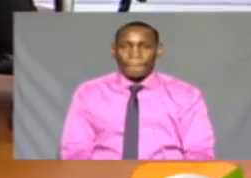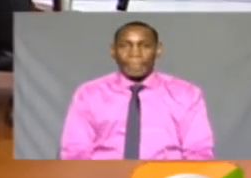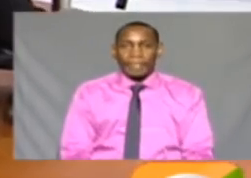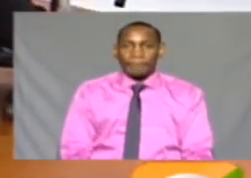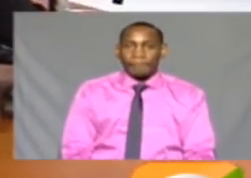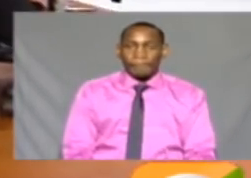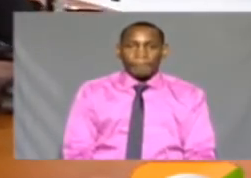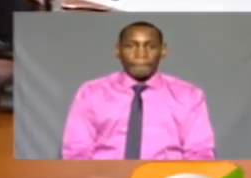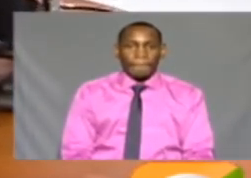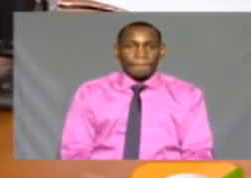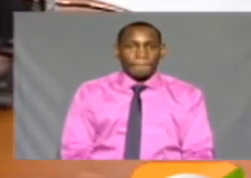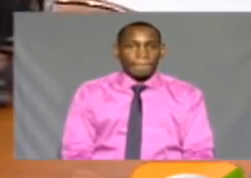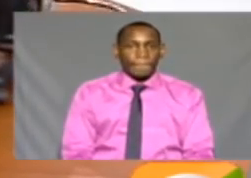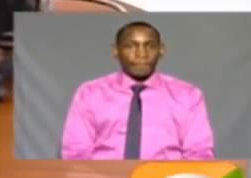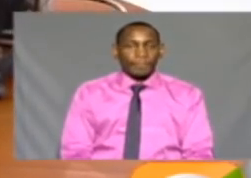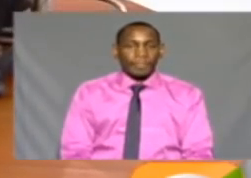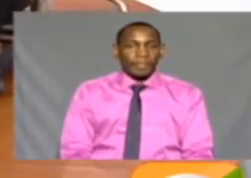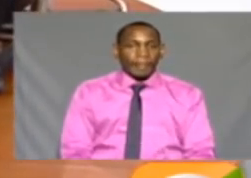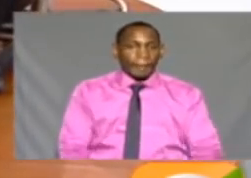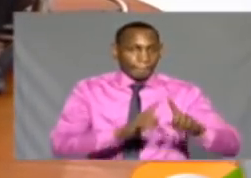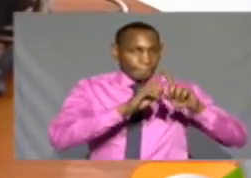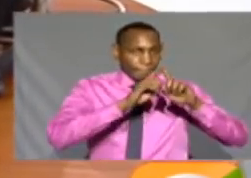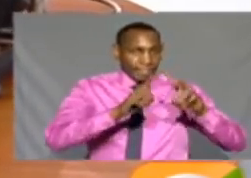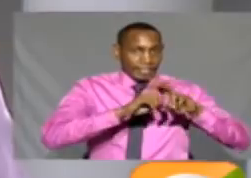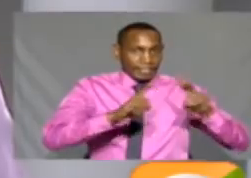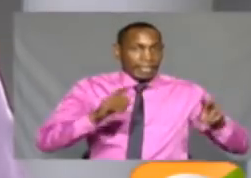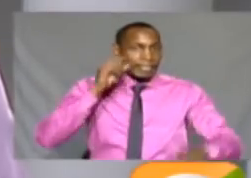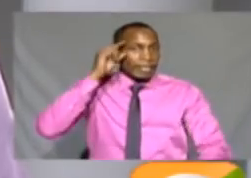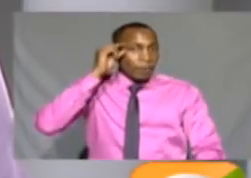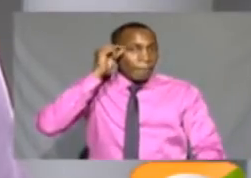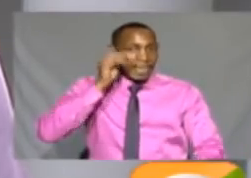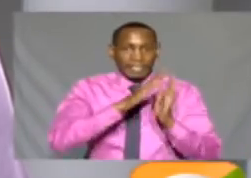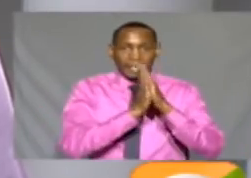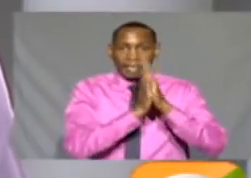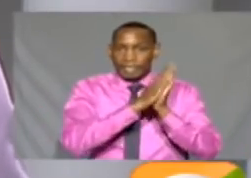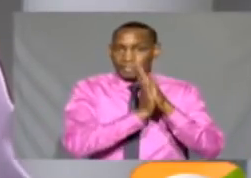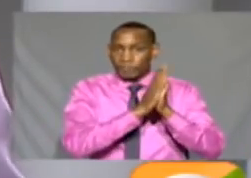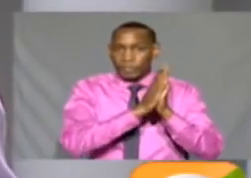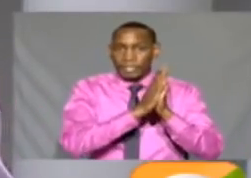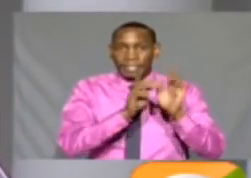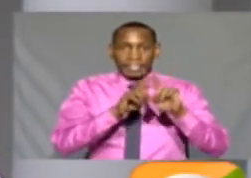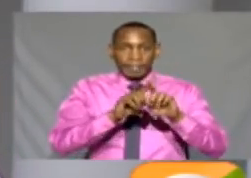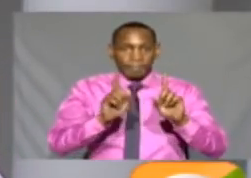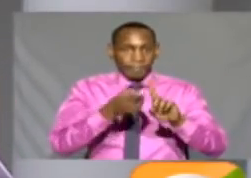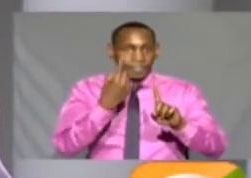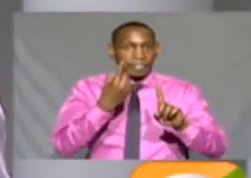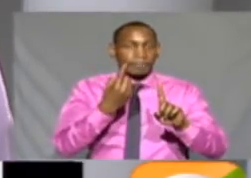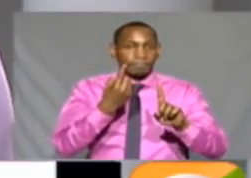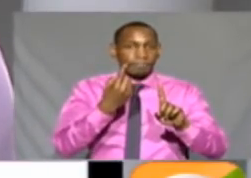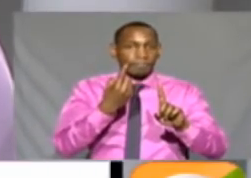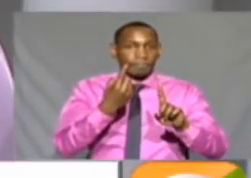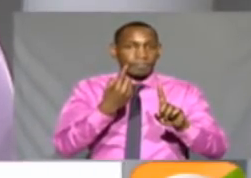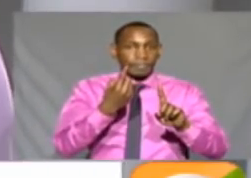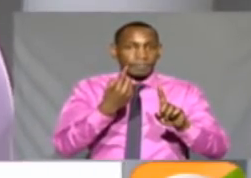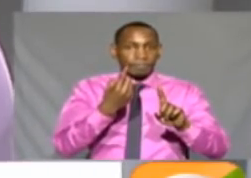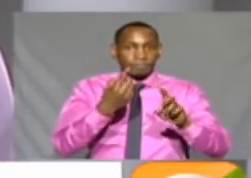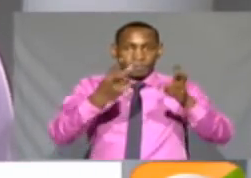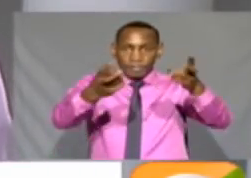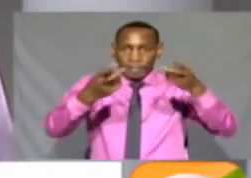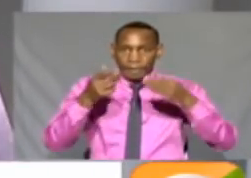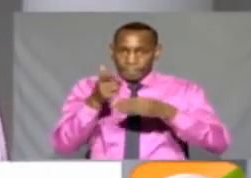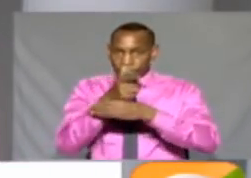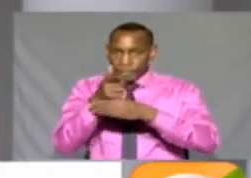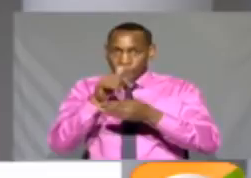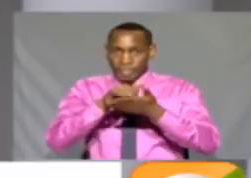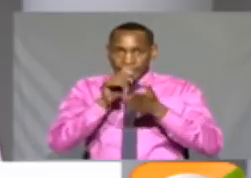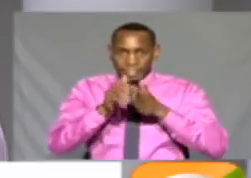me? Yes, but let's start in Mombasa, where we must. And we will listen first now to Colonel Lawrence Gituma,